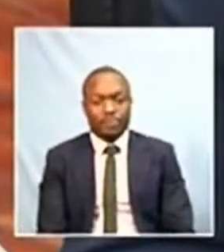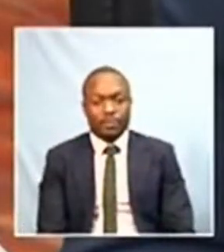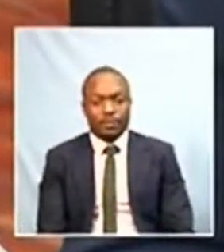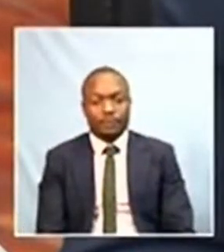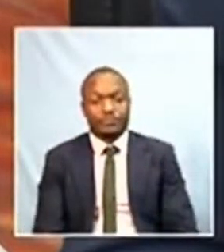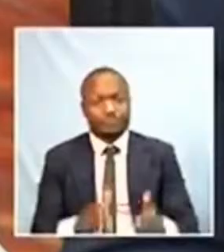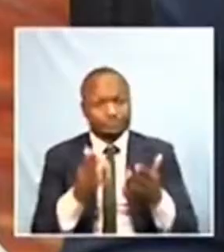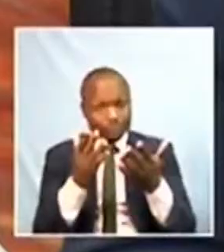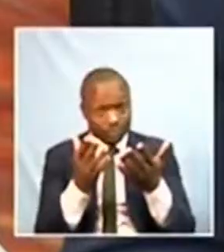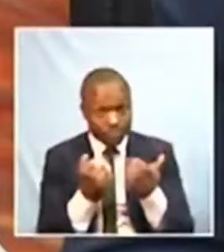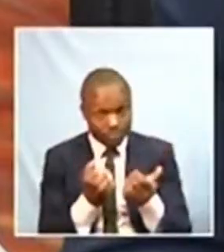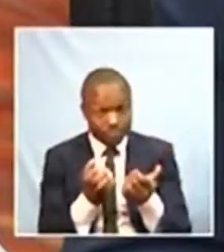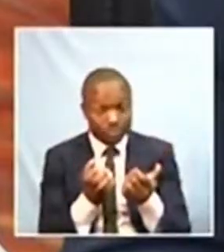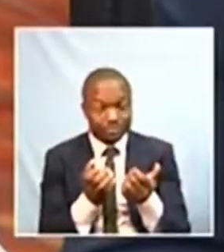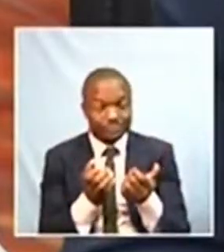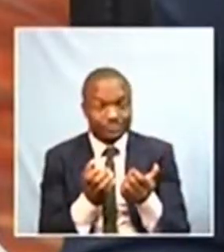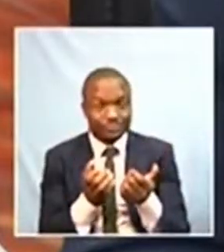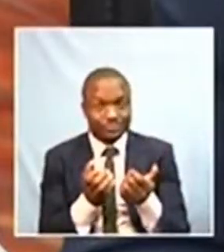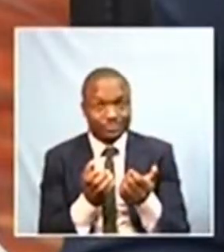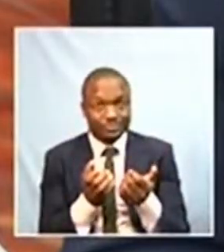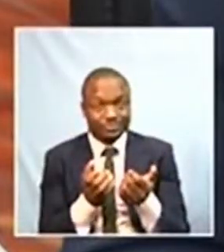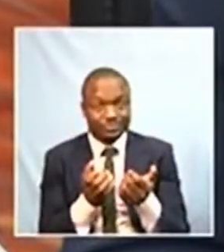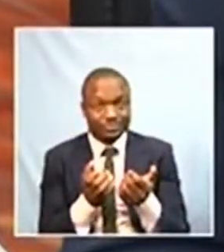I would like to